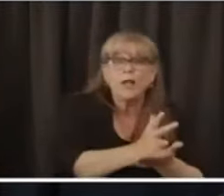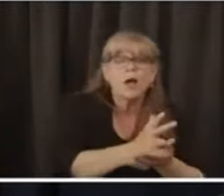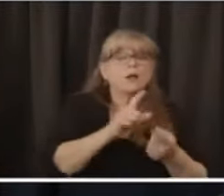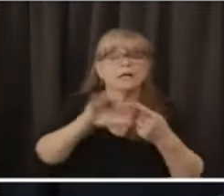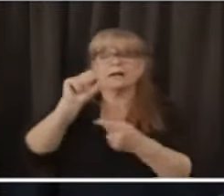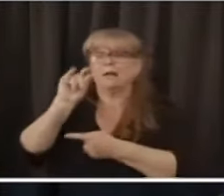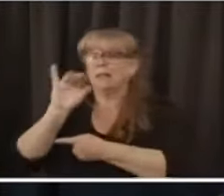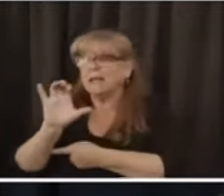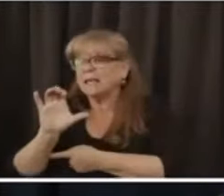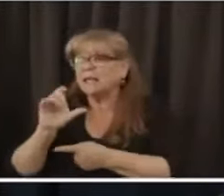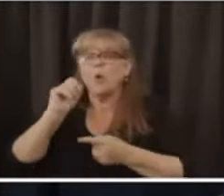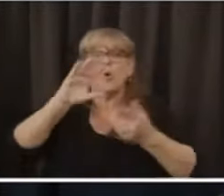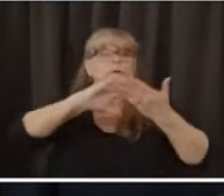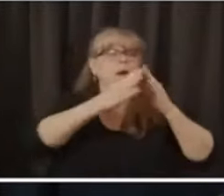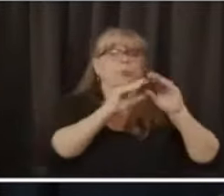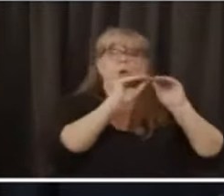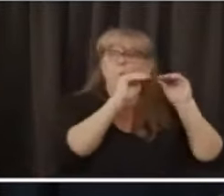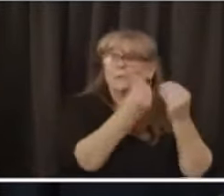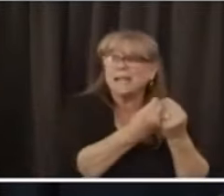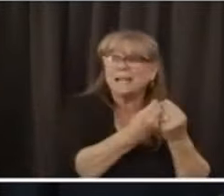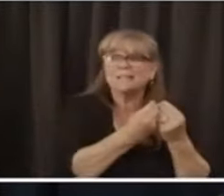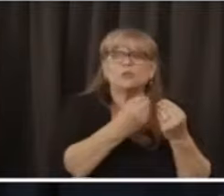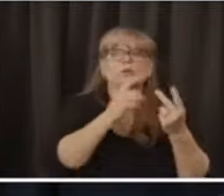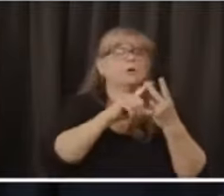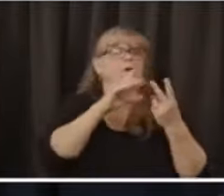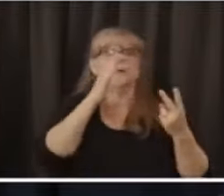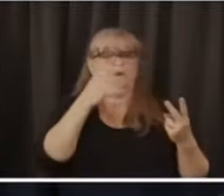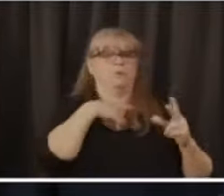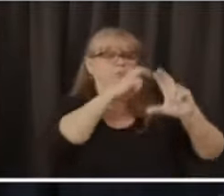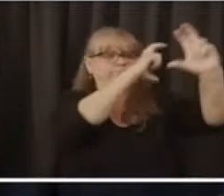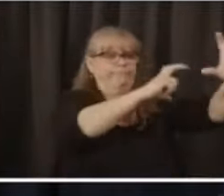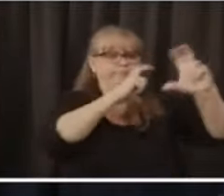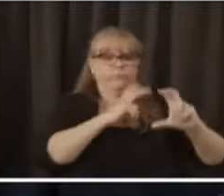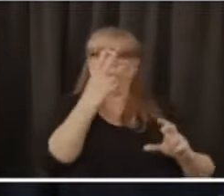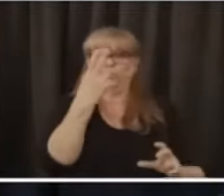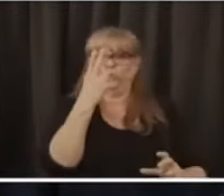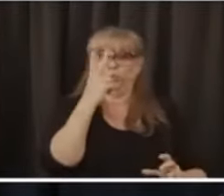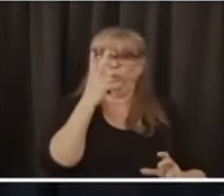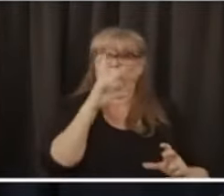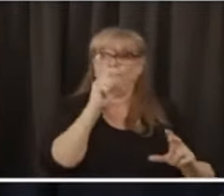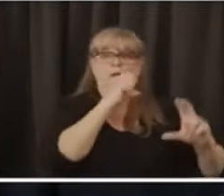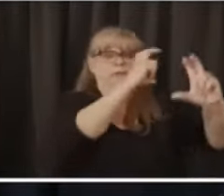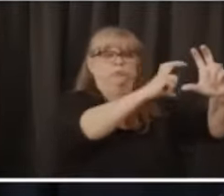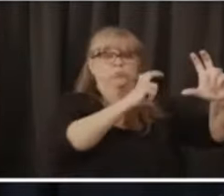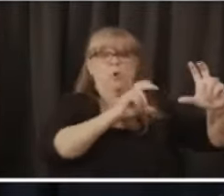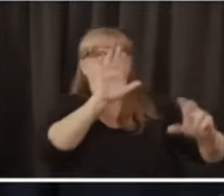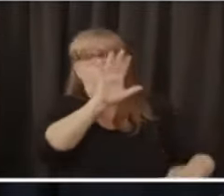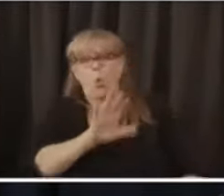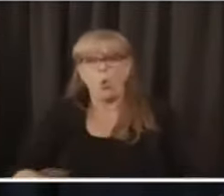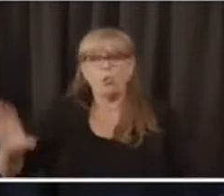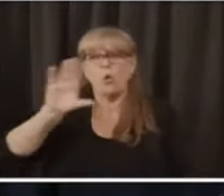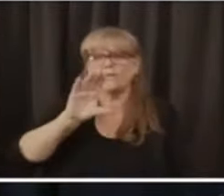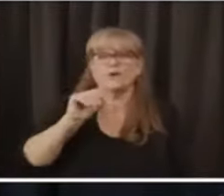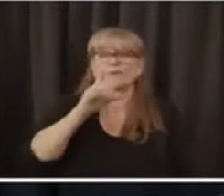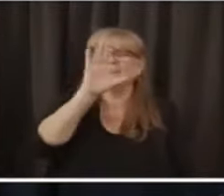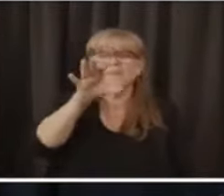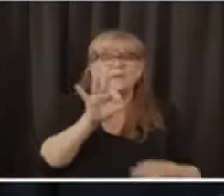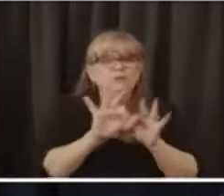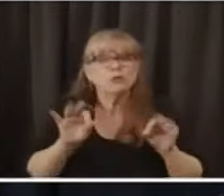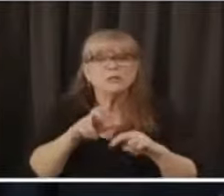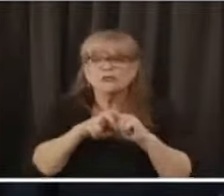organizations. We have the 2 buses that are running a very busy schedule across the state. We have the free rides with Mile High United